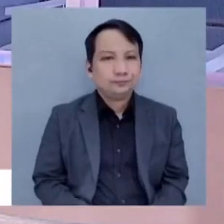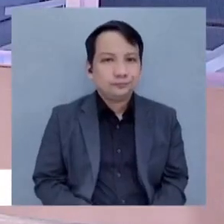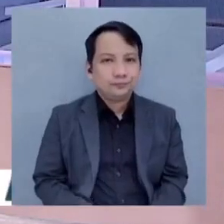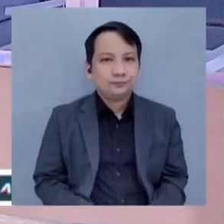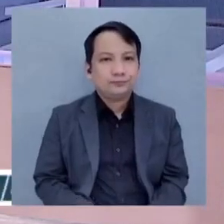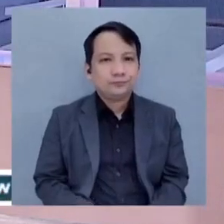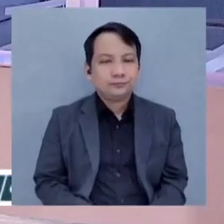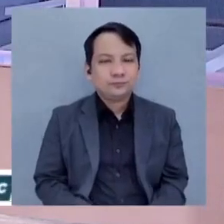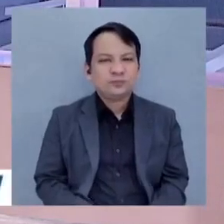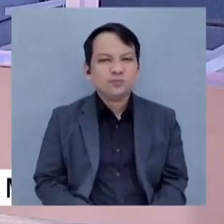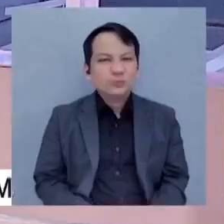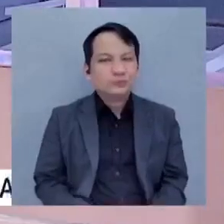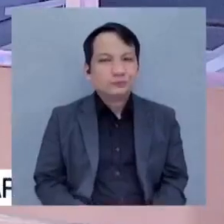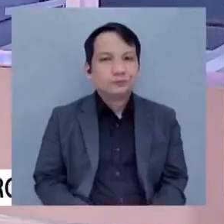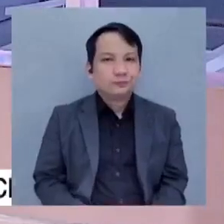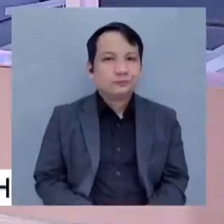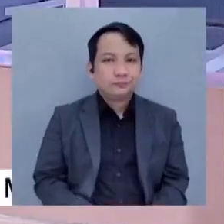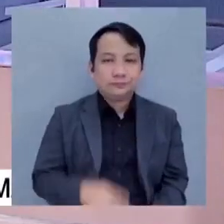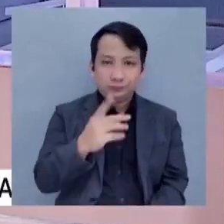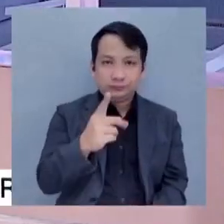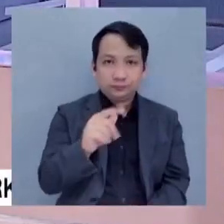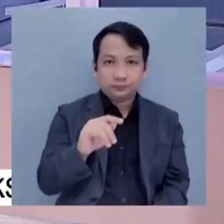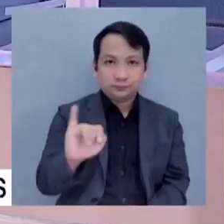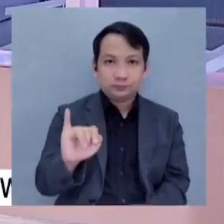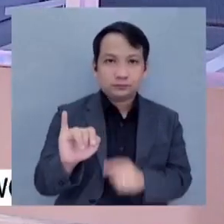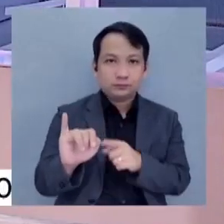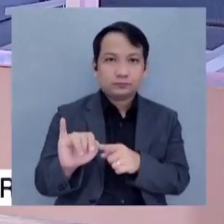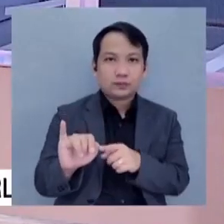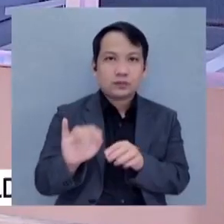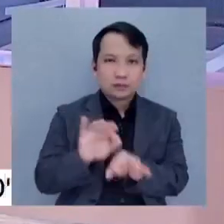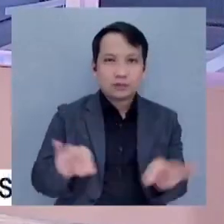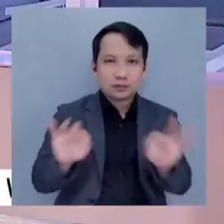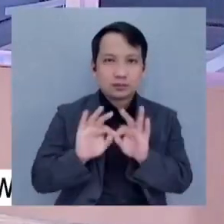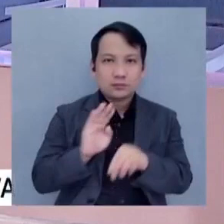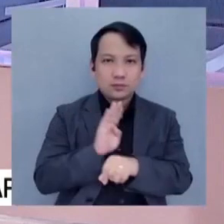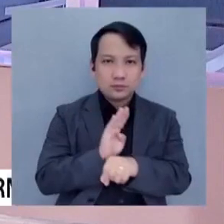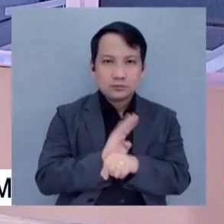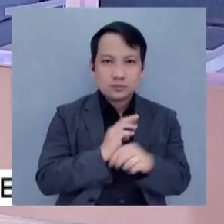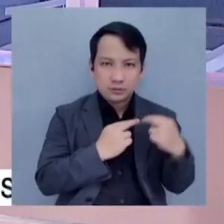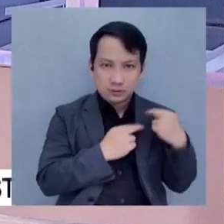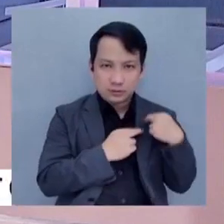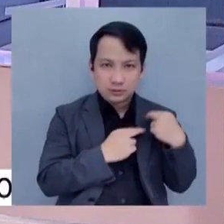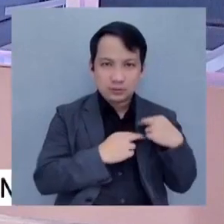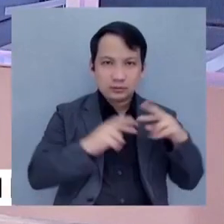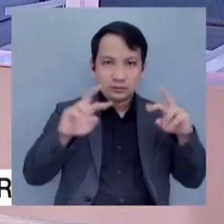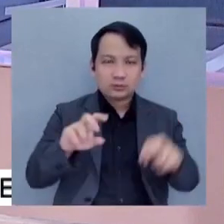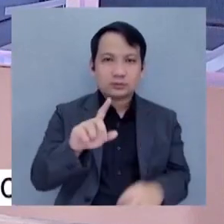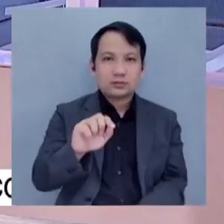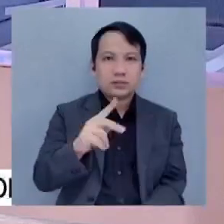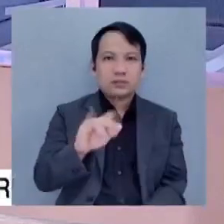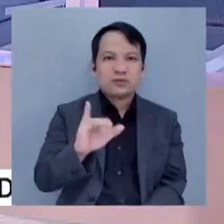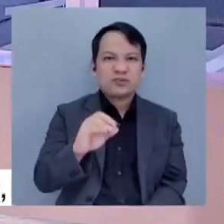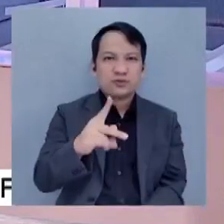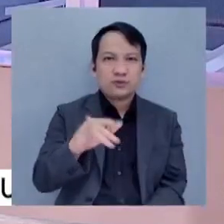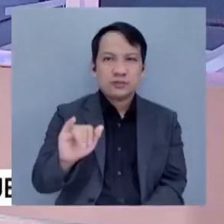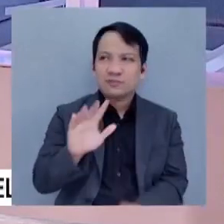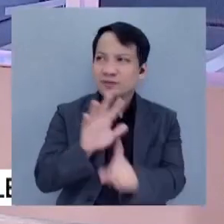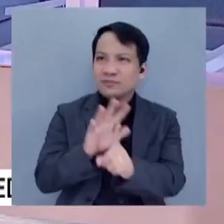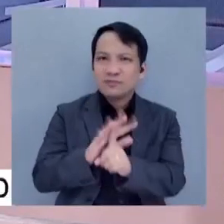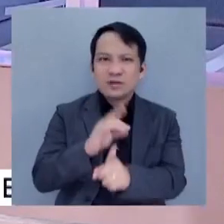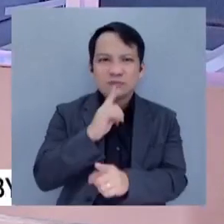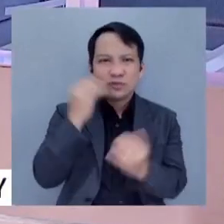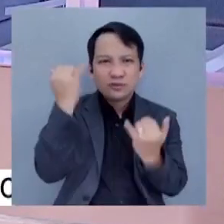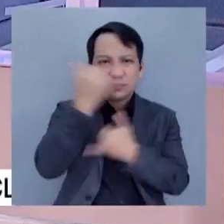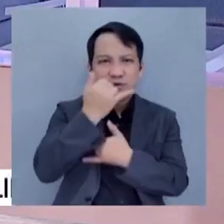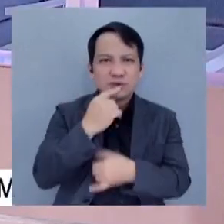The Philippine Trade Department reminds business owners to be responsible following the Takoyaki store's viral April Fool's prank, which